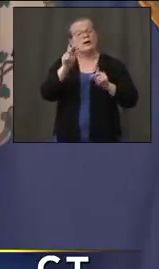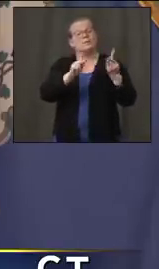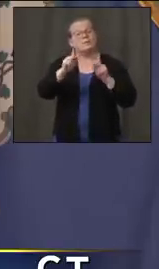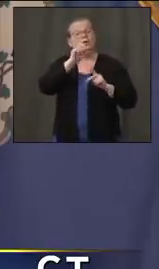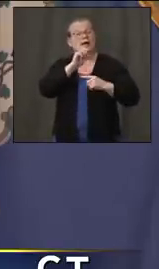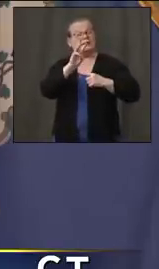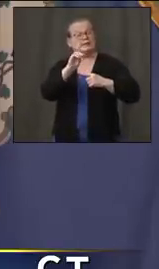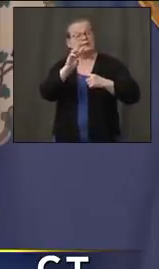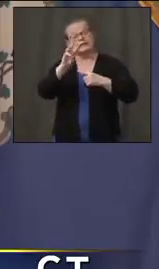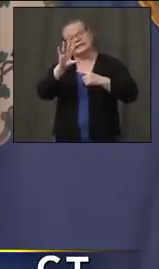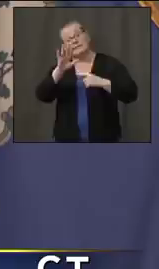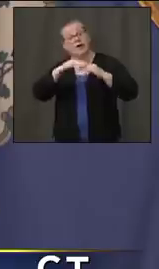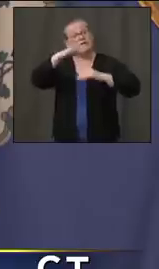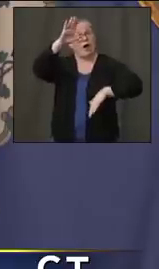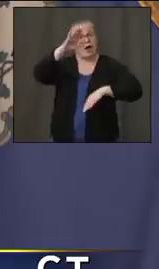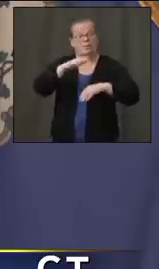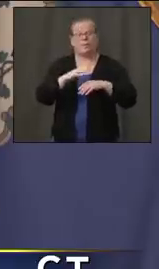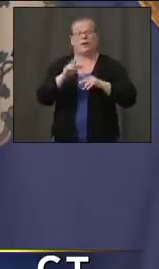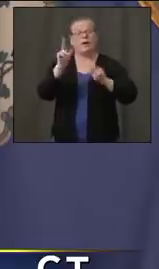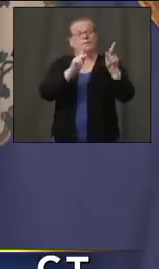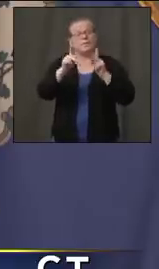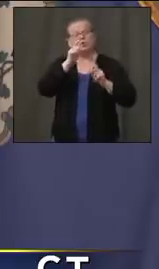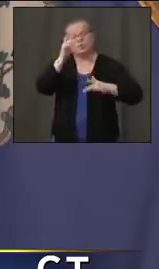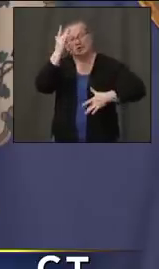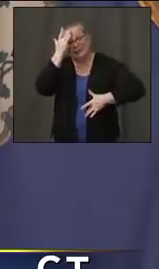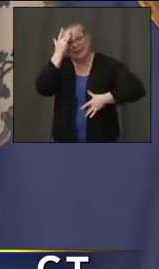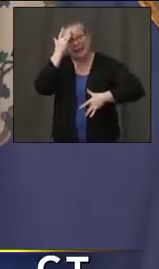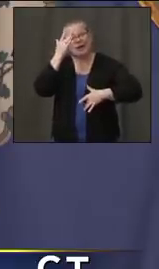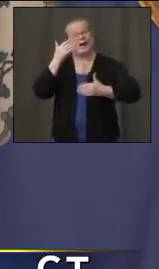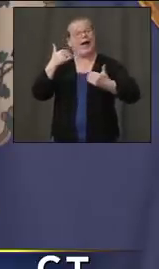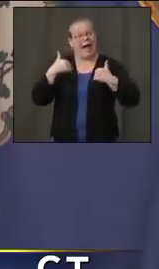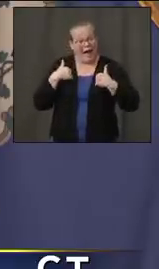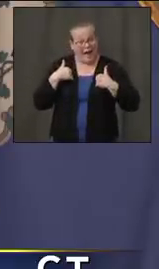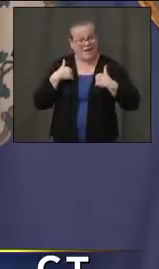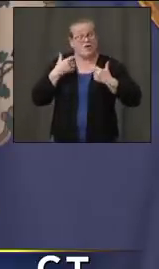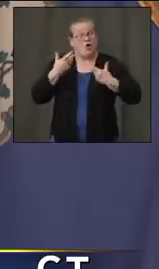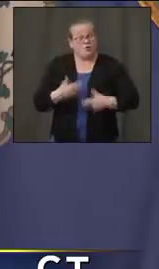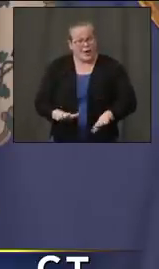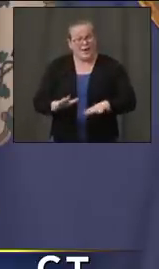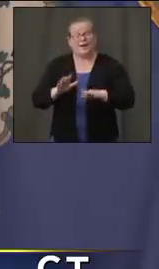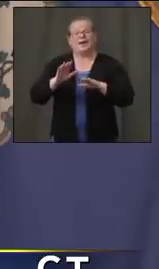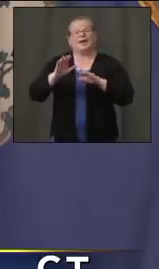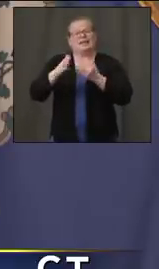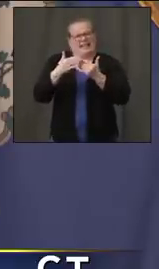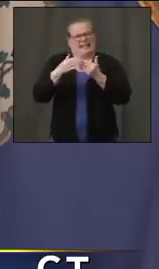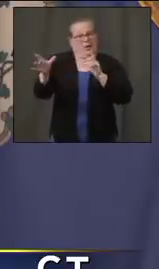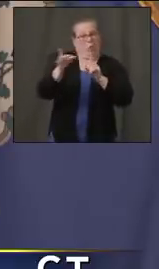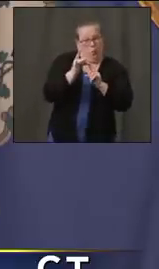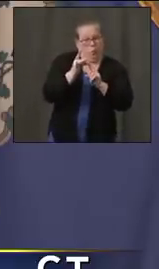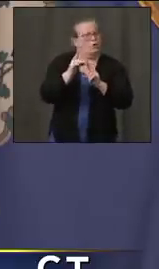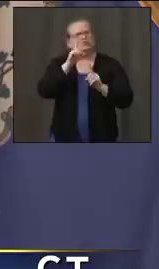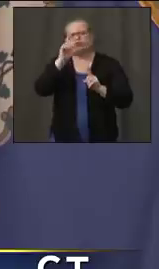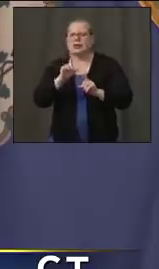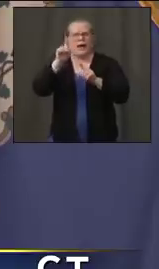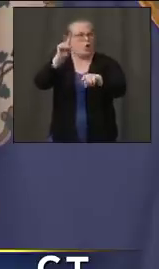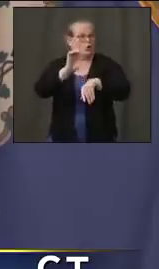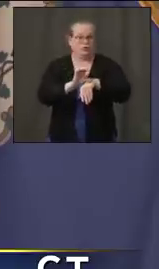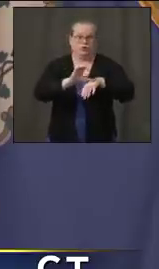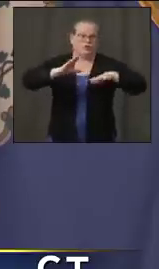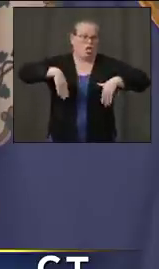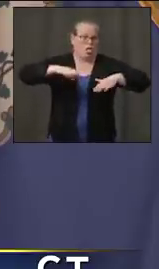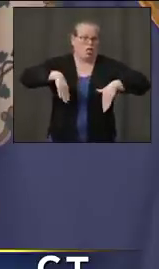60 or 65. That's folks with some pre-existing conditions. They recommended face masks for the